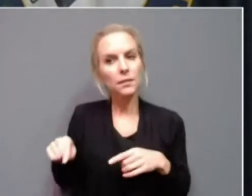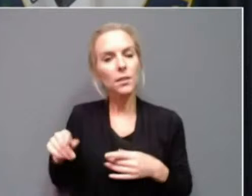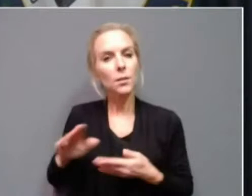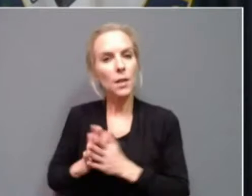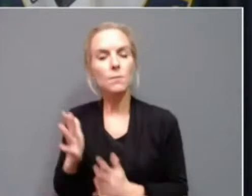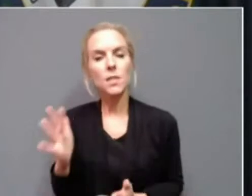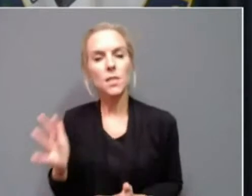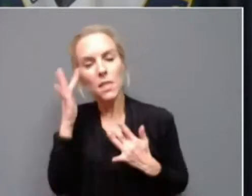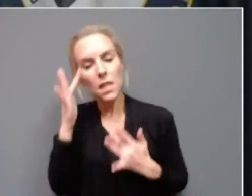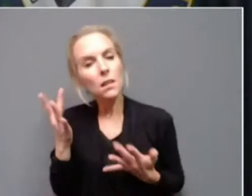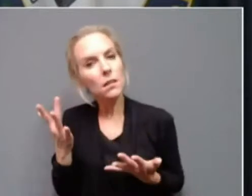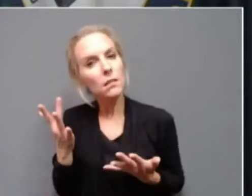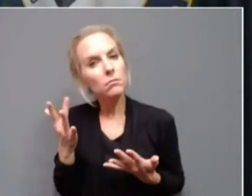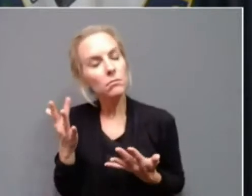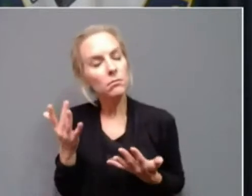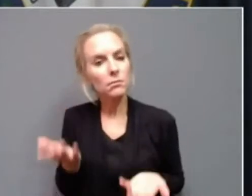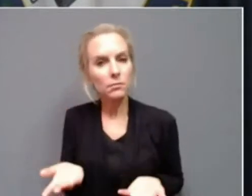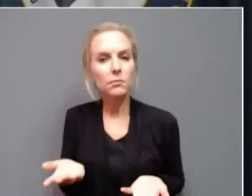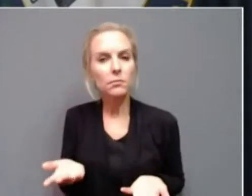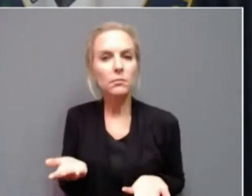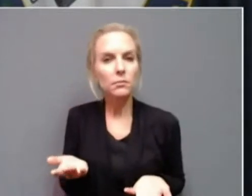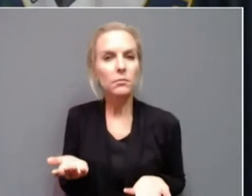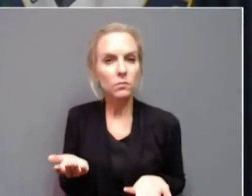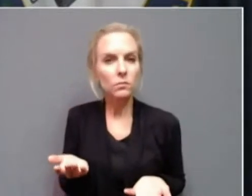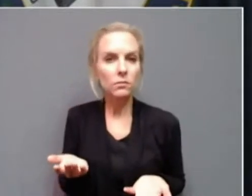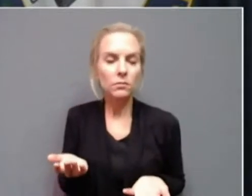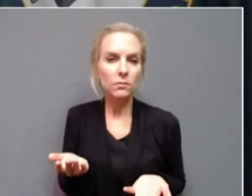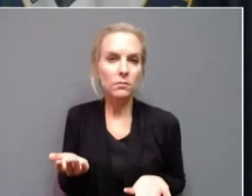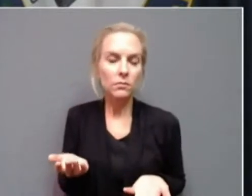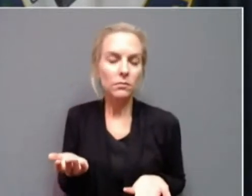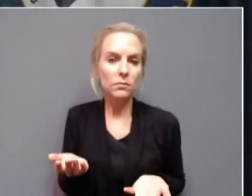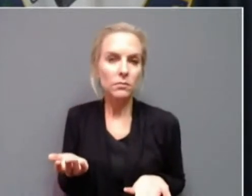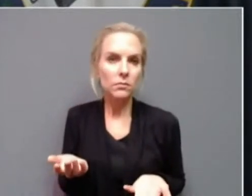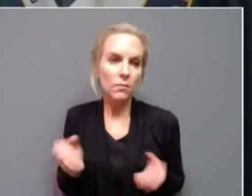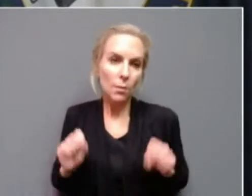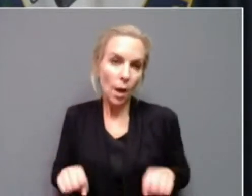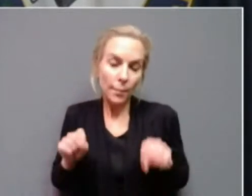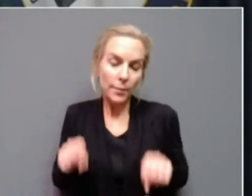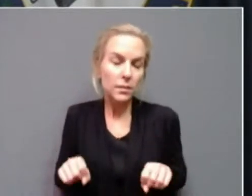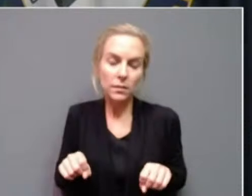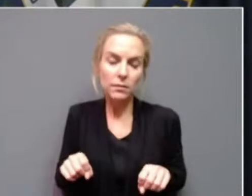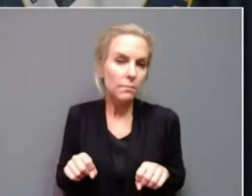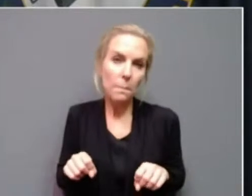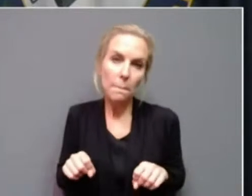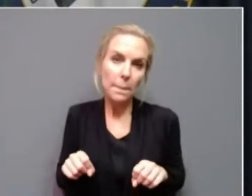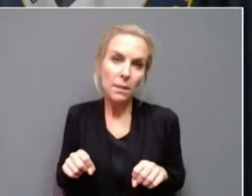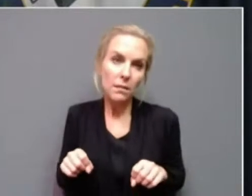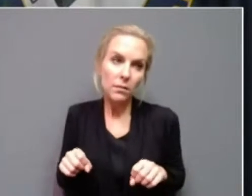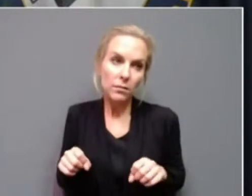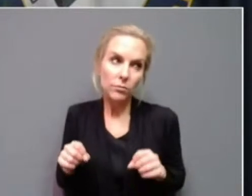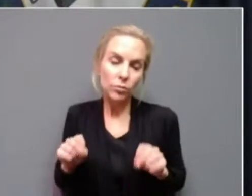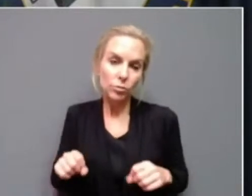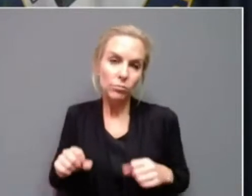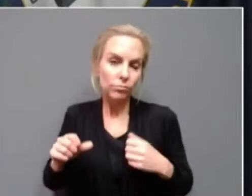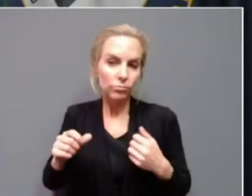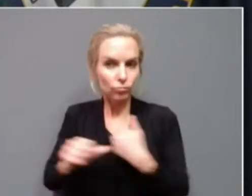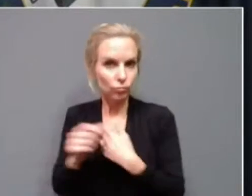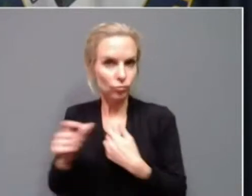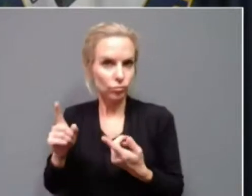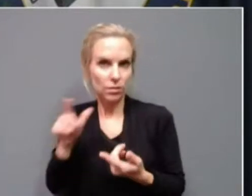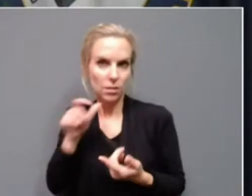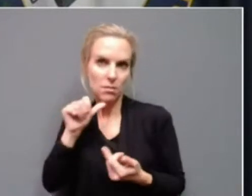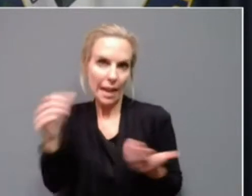life and possibly not even being here. And we're down to the point where those